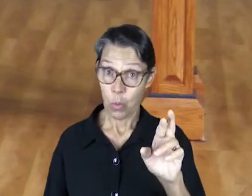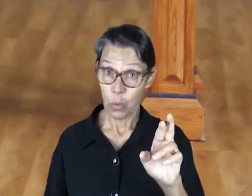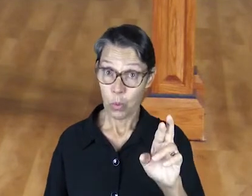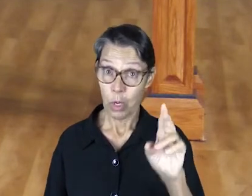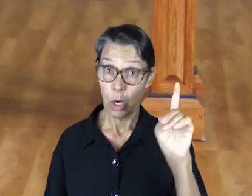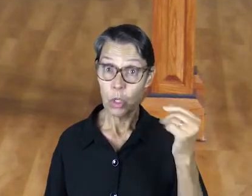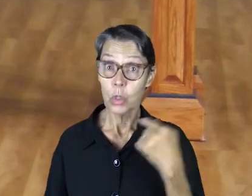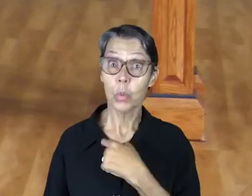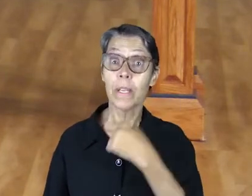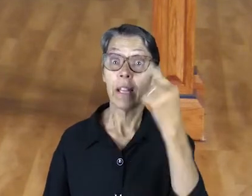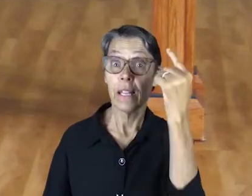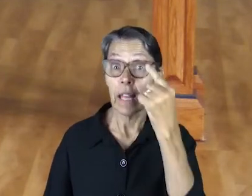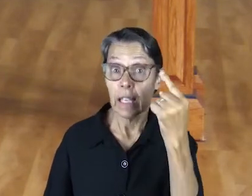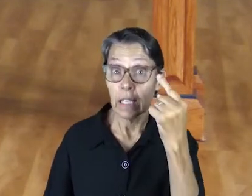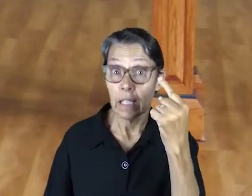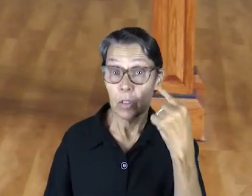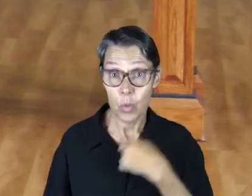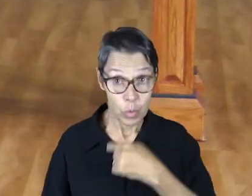and believe